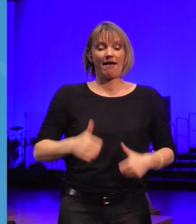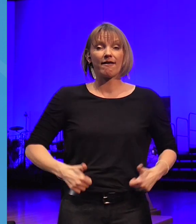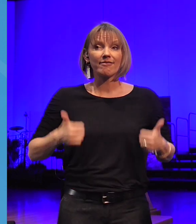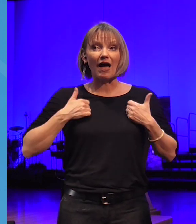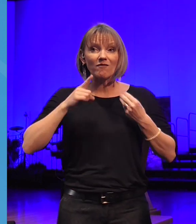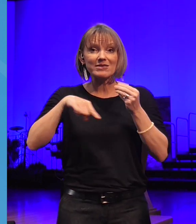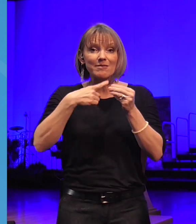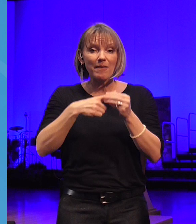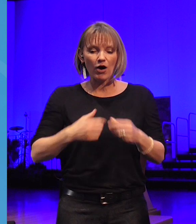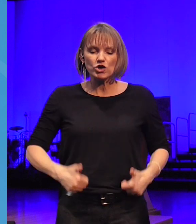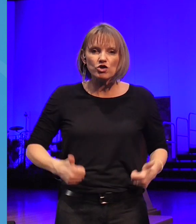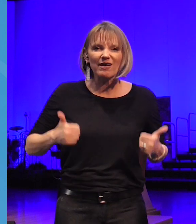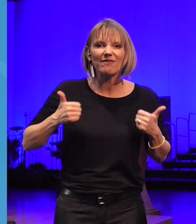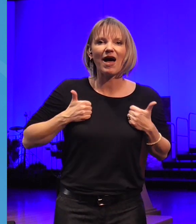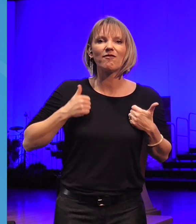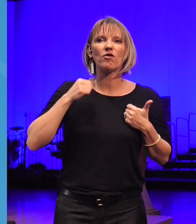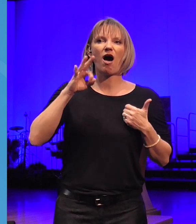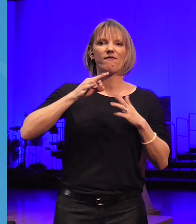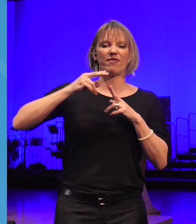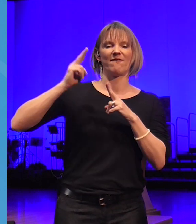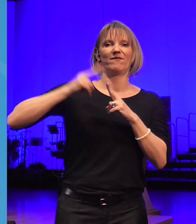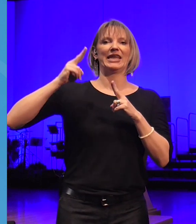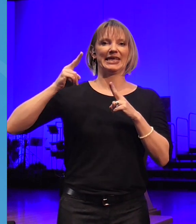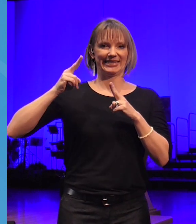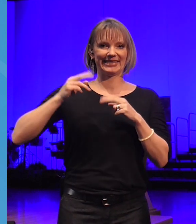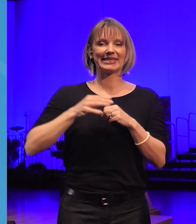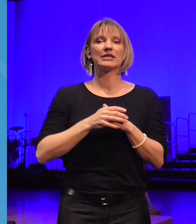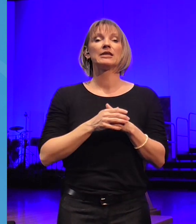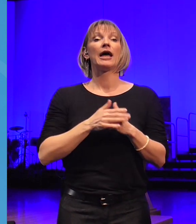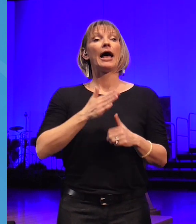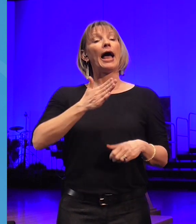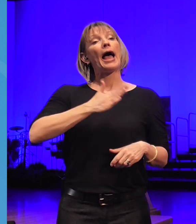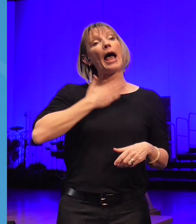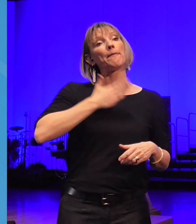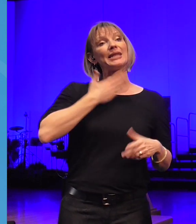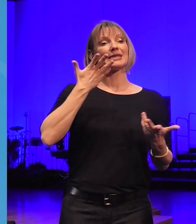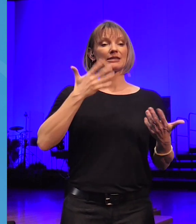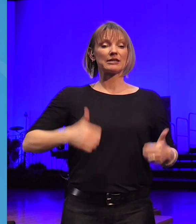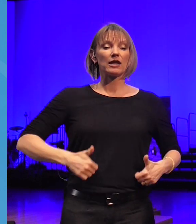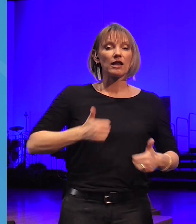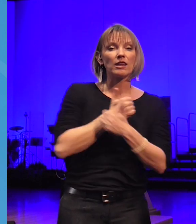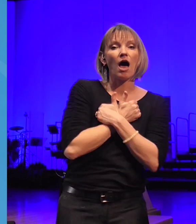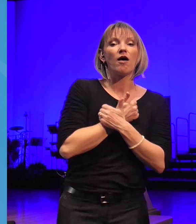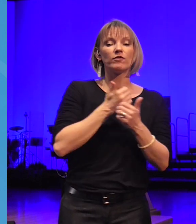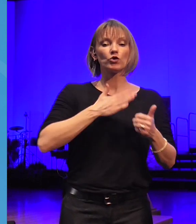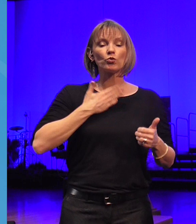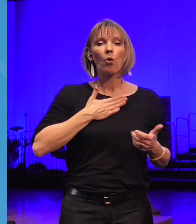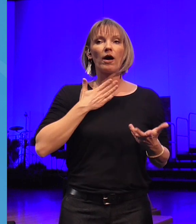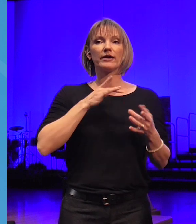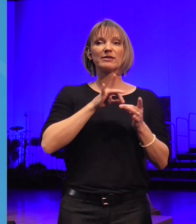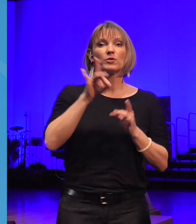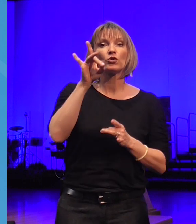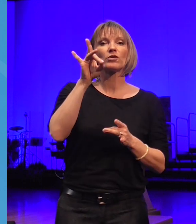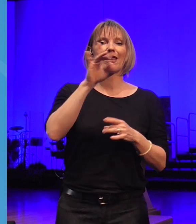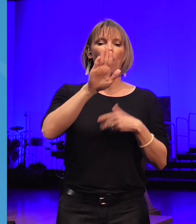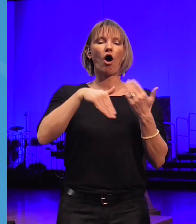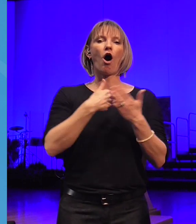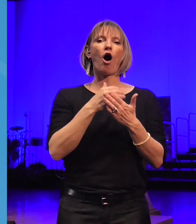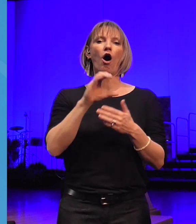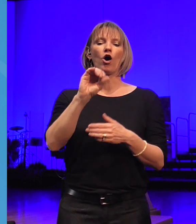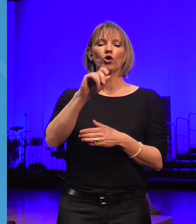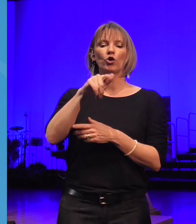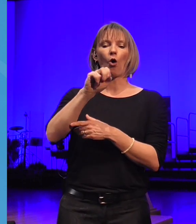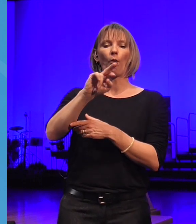about survival of the fittest. Happiness, love, joy, and especially spirituality are all coping